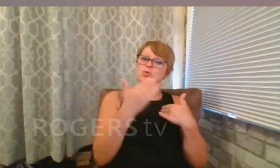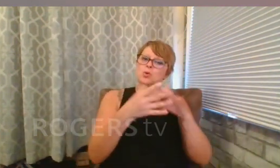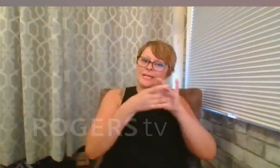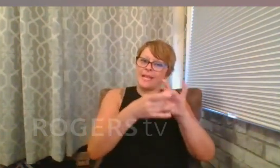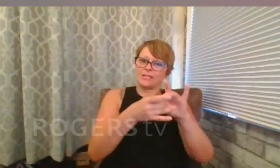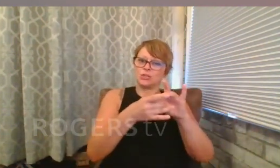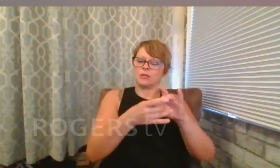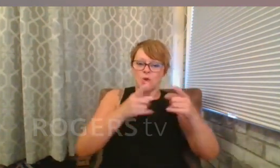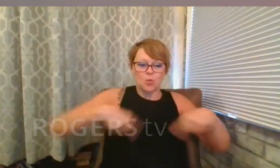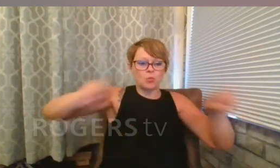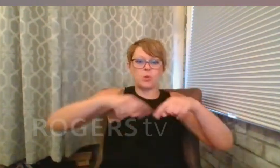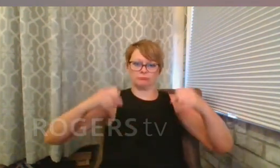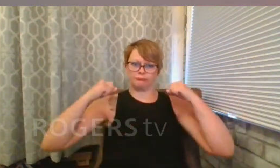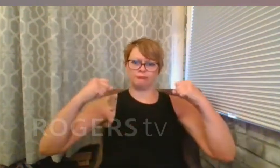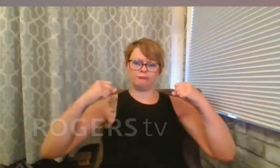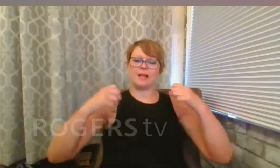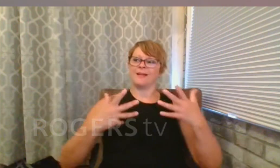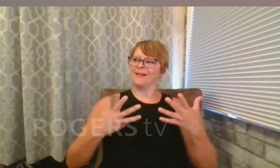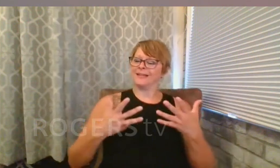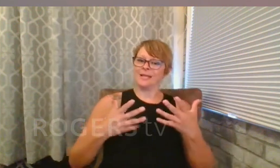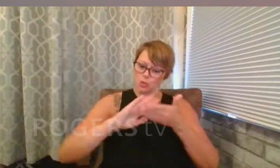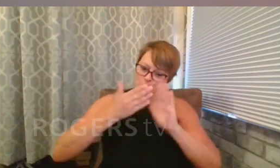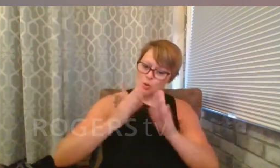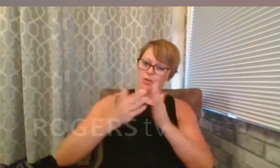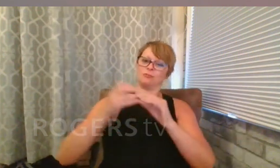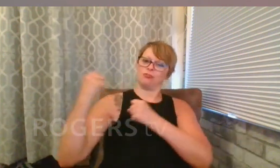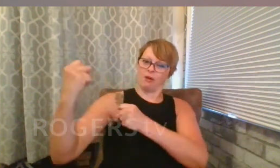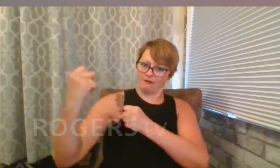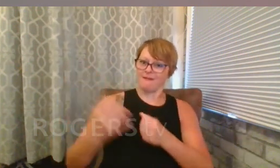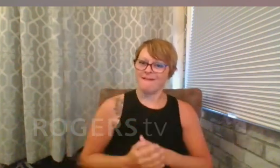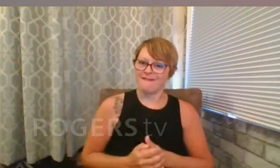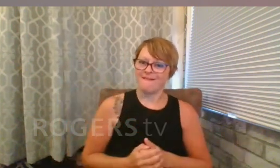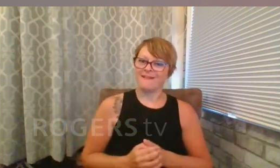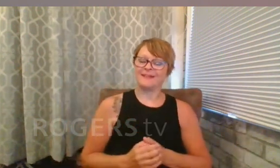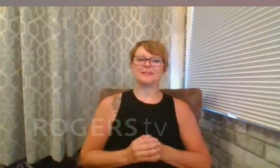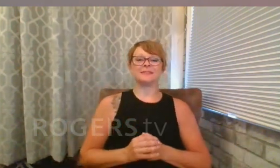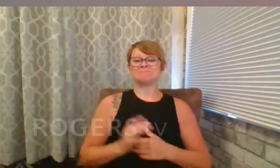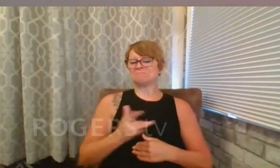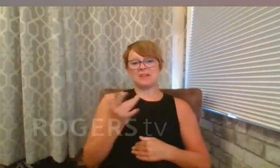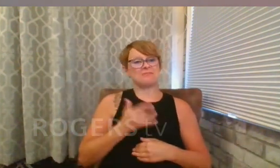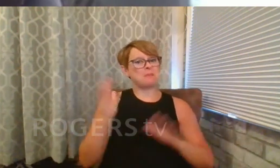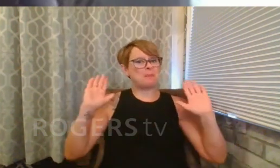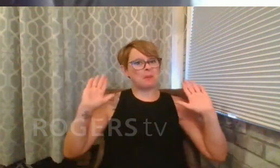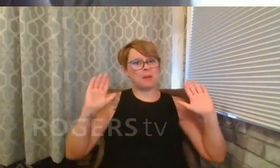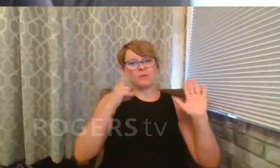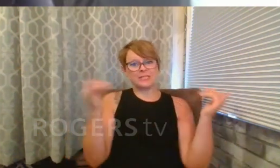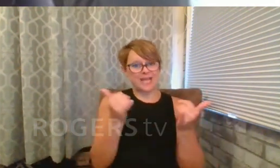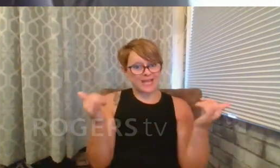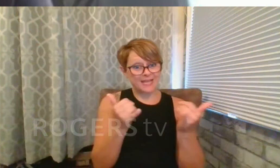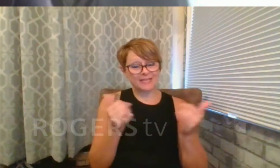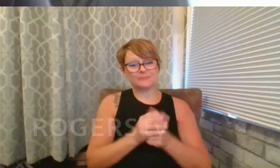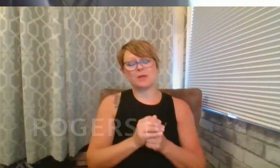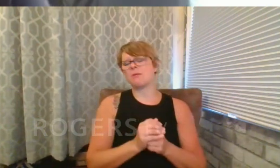a community together. I think that's all we have today. And thanks so much